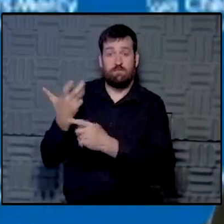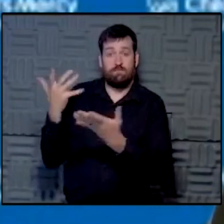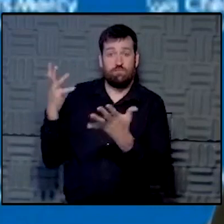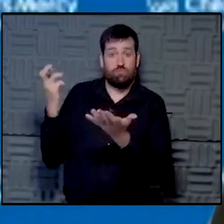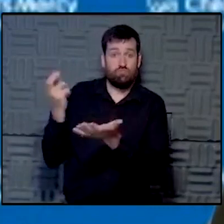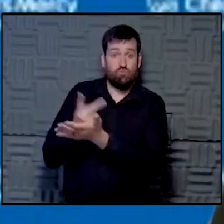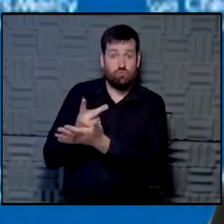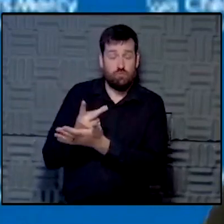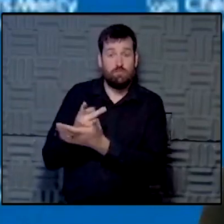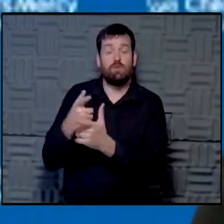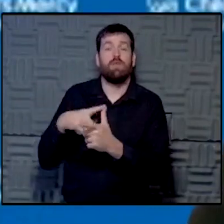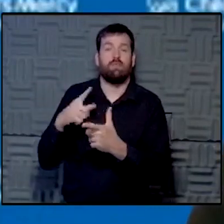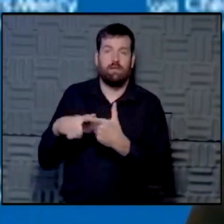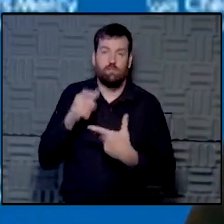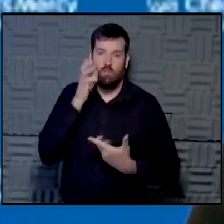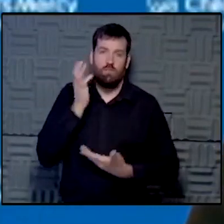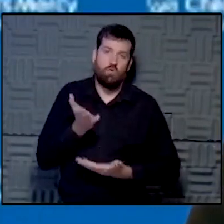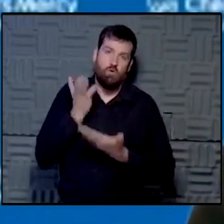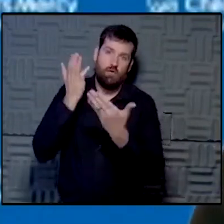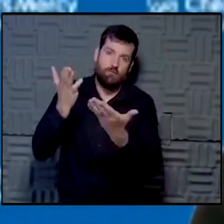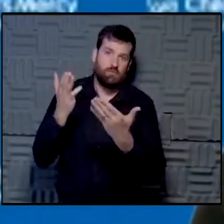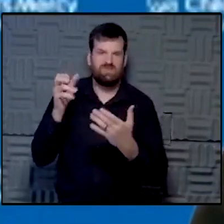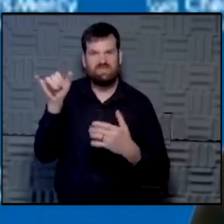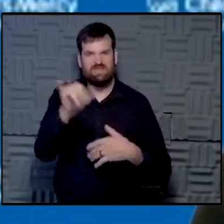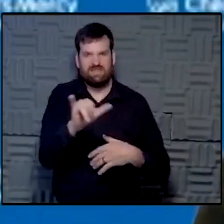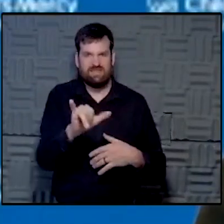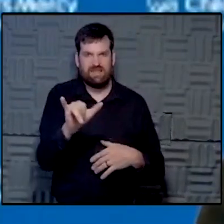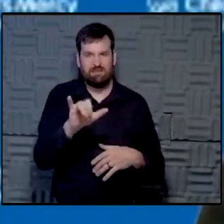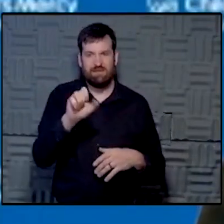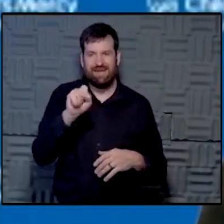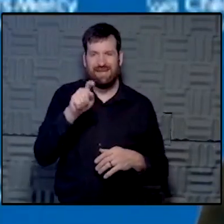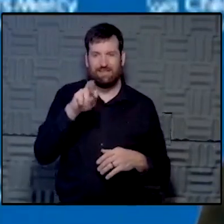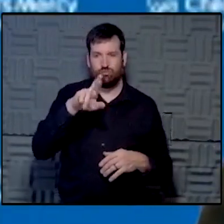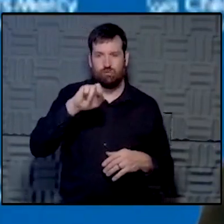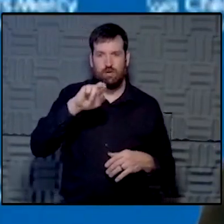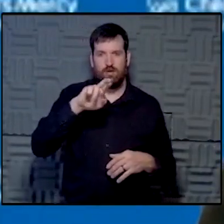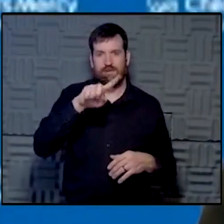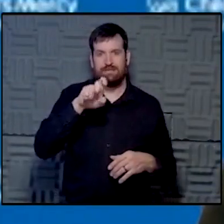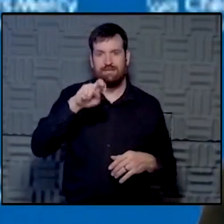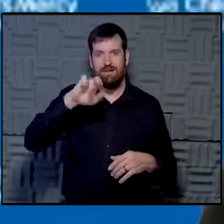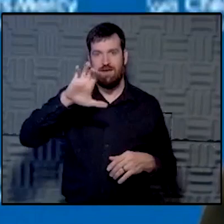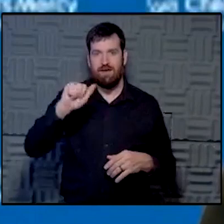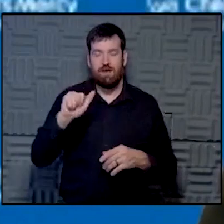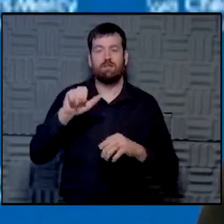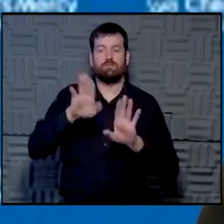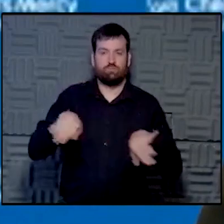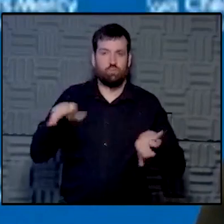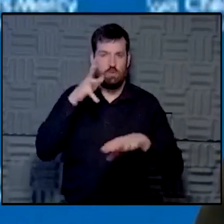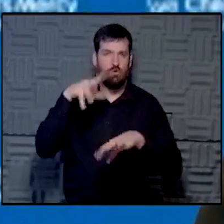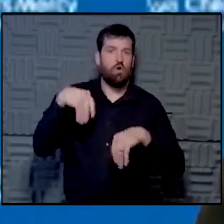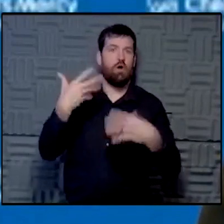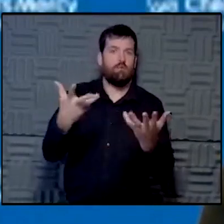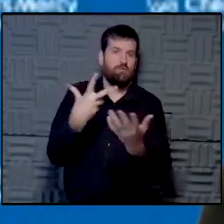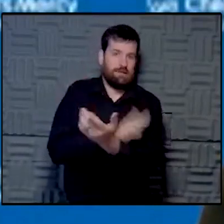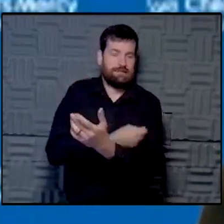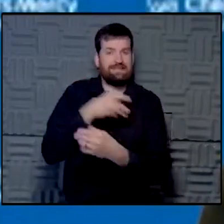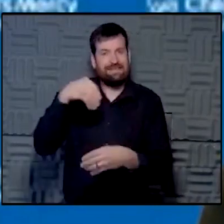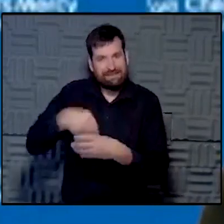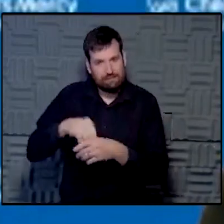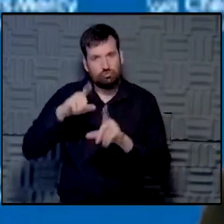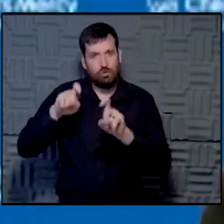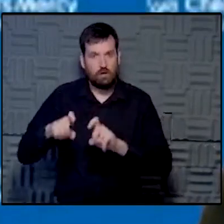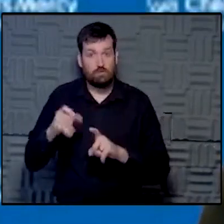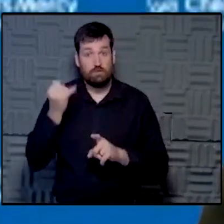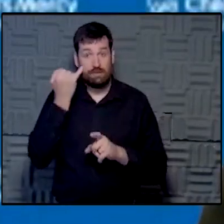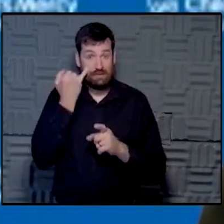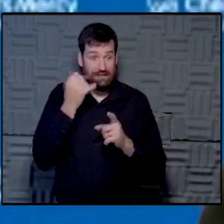approved, we're going to be offering, obviously, like we did in AstraZeneca, the kids are going to get offered vaccine in the trial. So if she got vaccine, she's